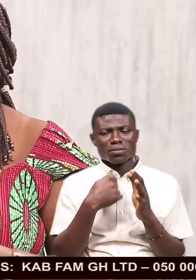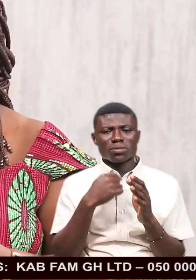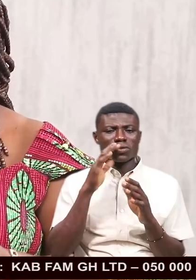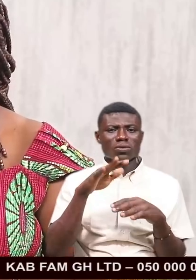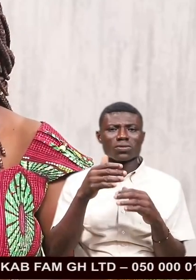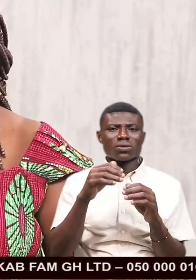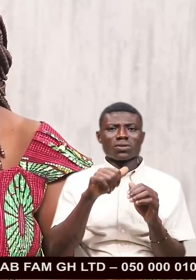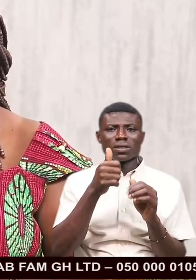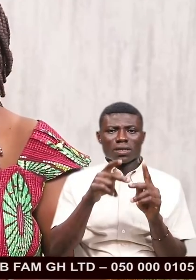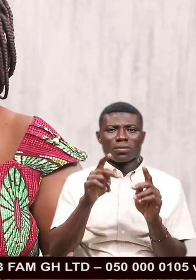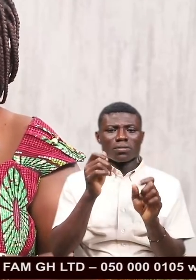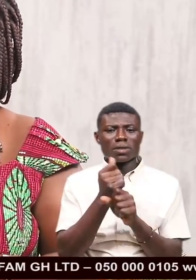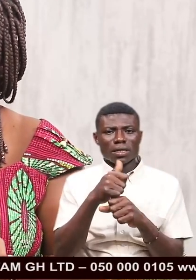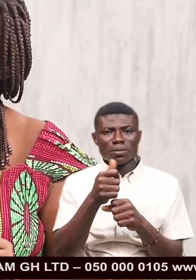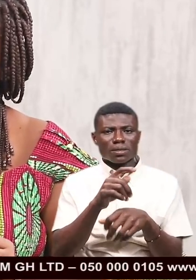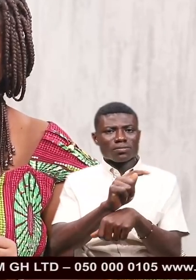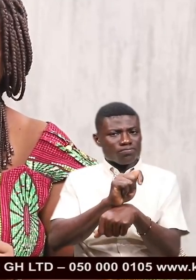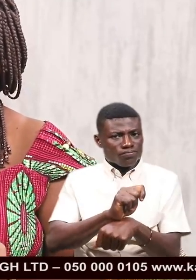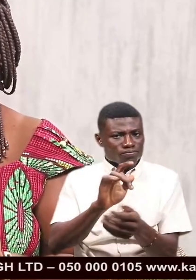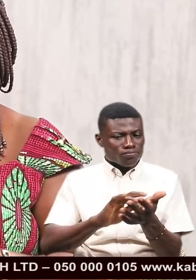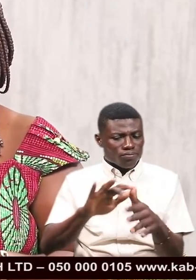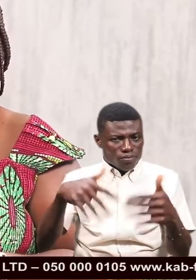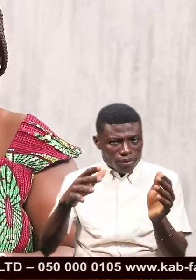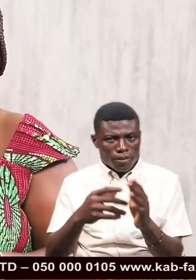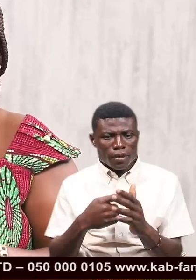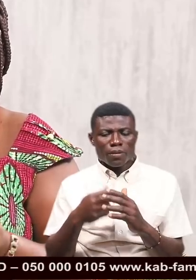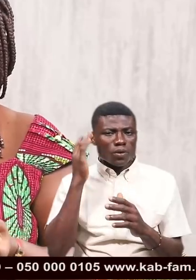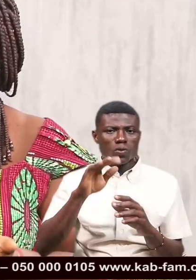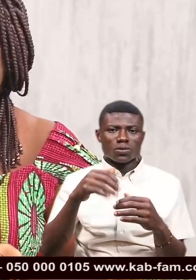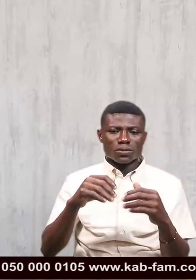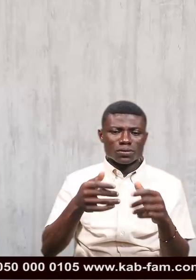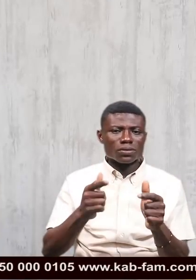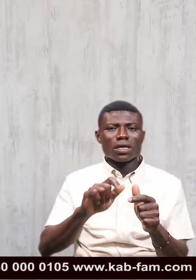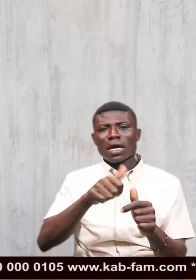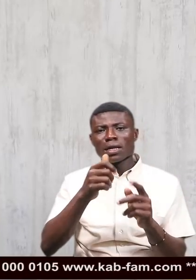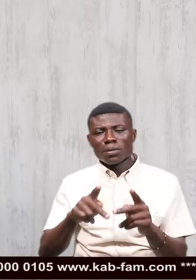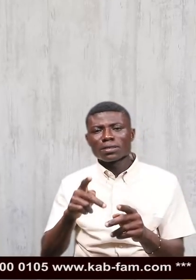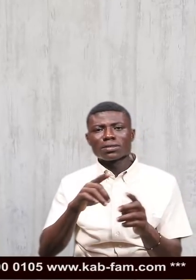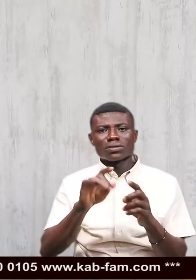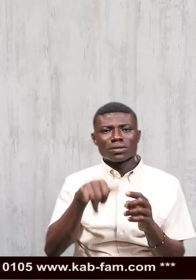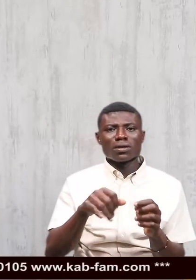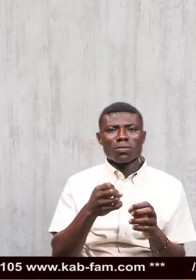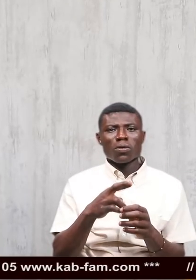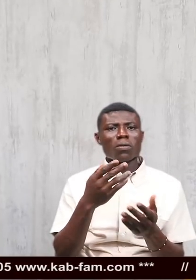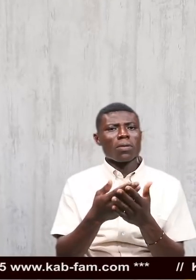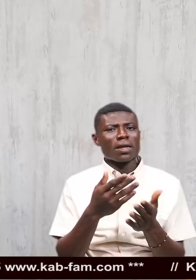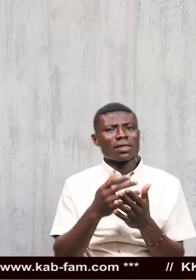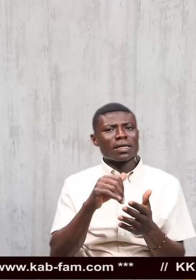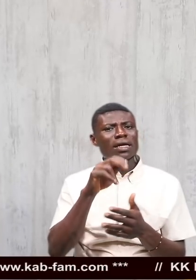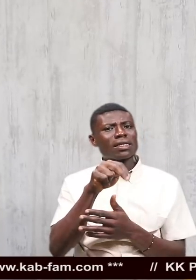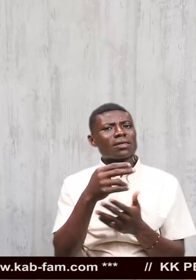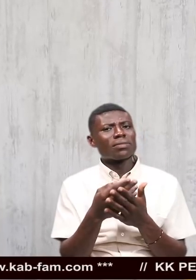wo bibiduro obi o ti abuchi o memo obi ama wo bibiduro memo obi aye o se memo obi aye o se na e yesi kapa wo bi sa wo hospital